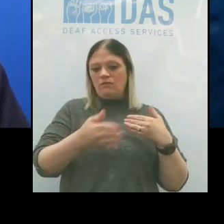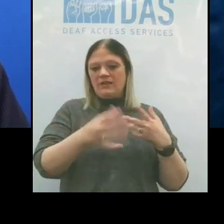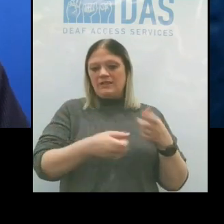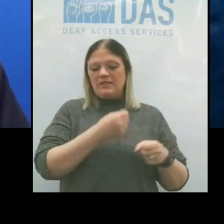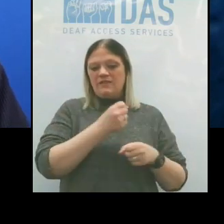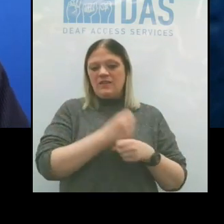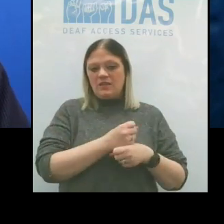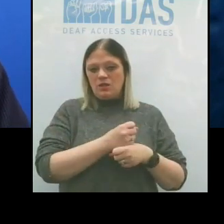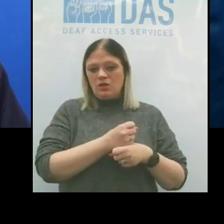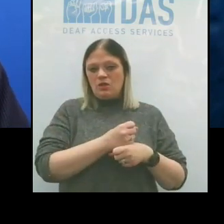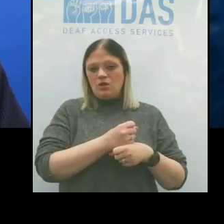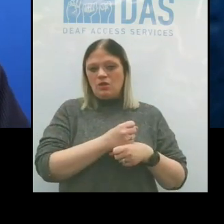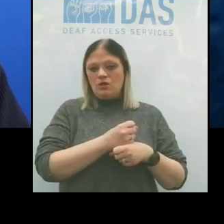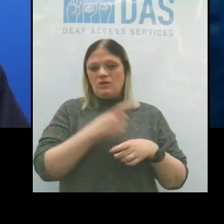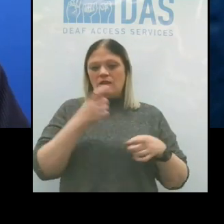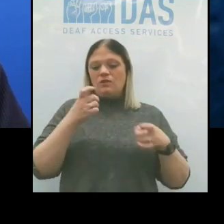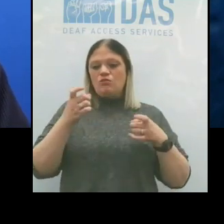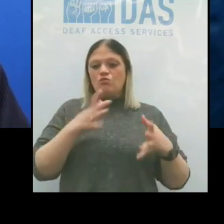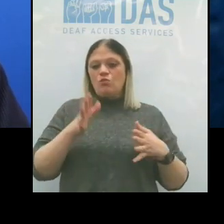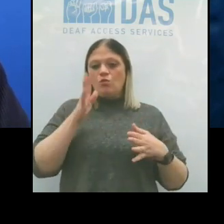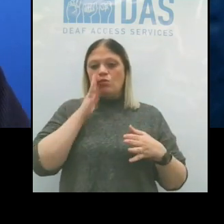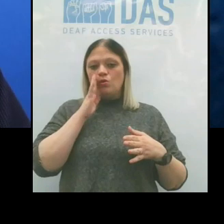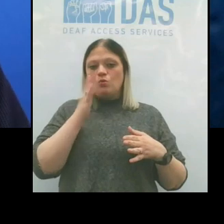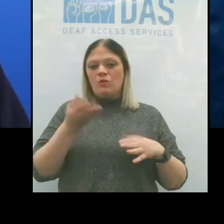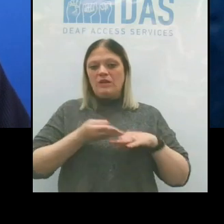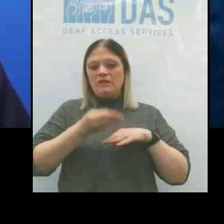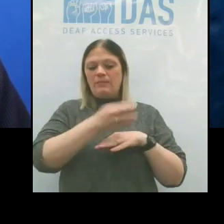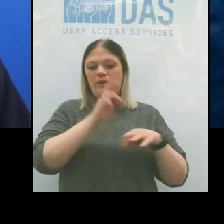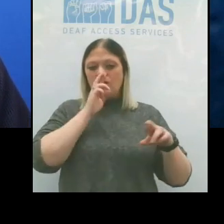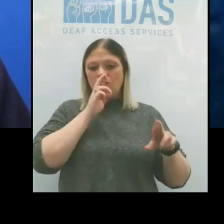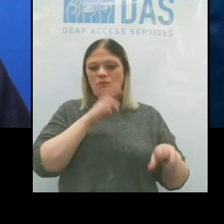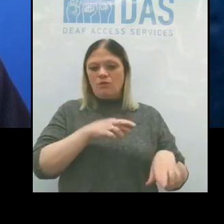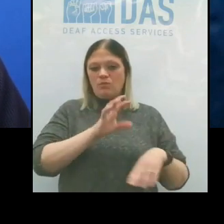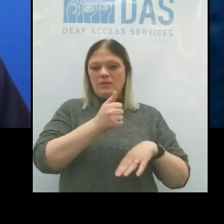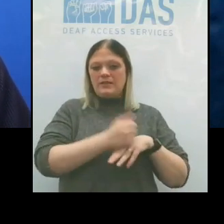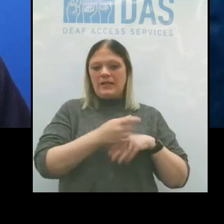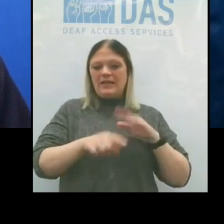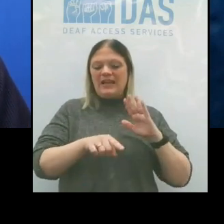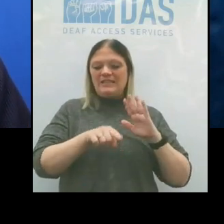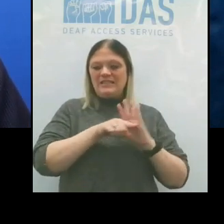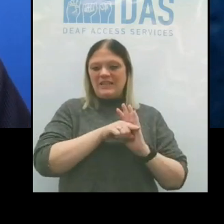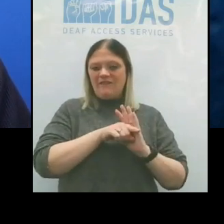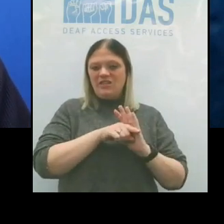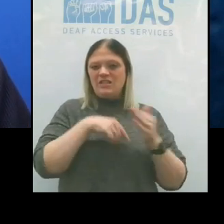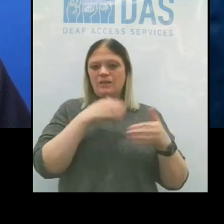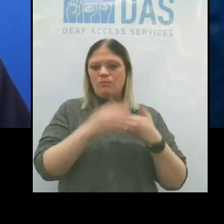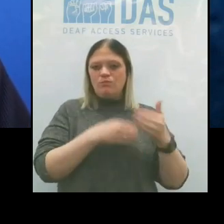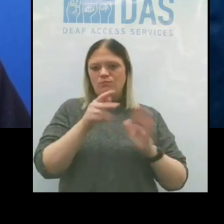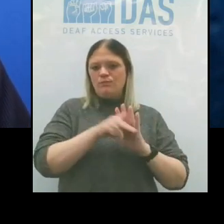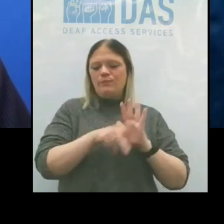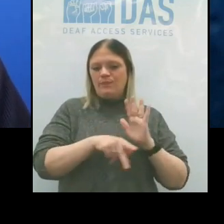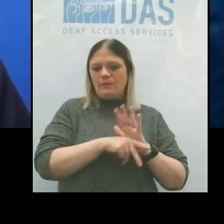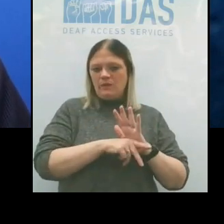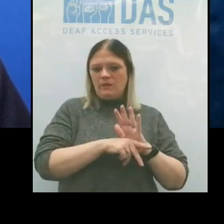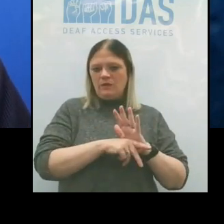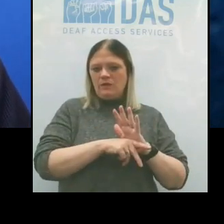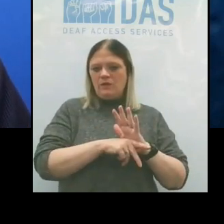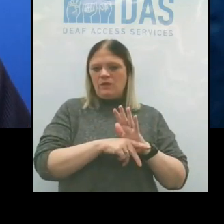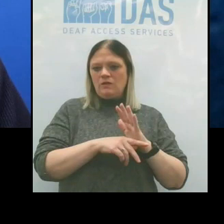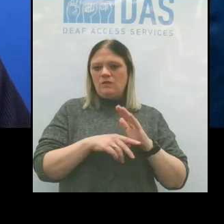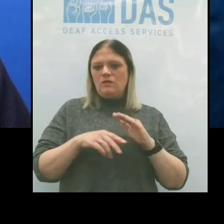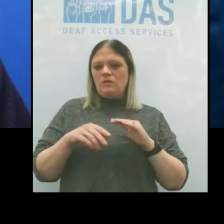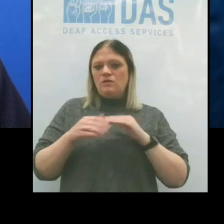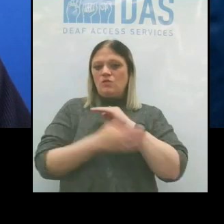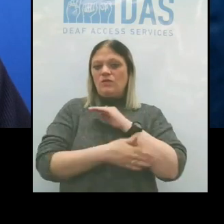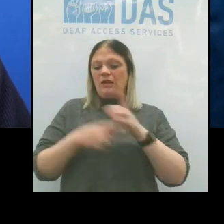or the controller shall submit a report setting a deficit procedure into effect. So the county controller's stance is that he